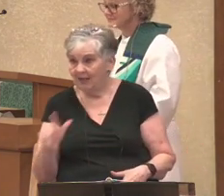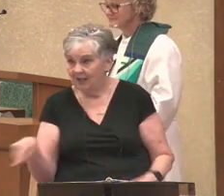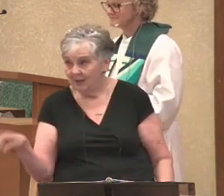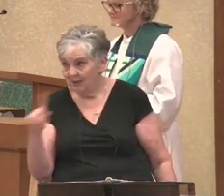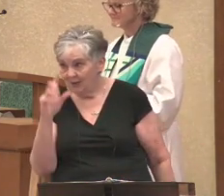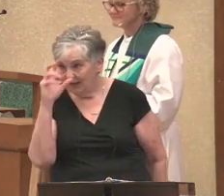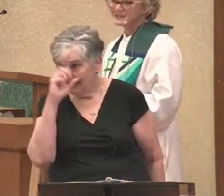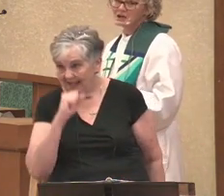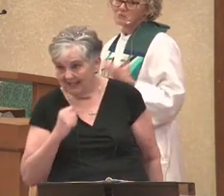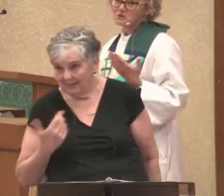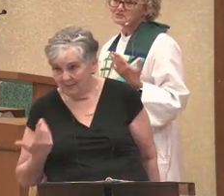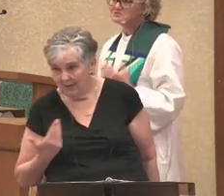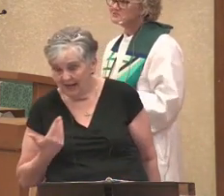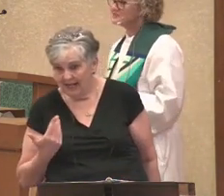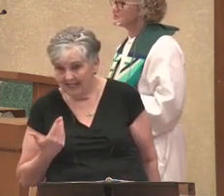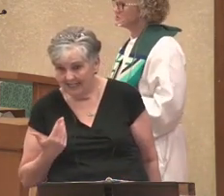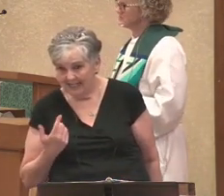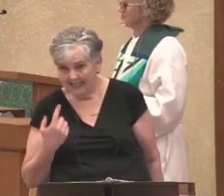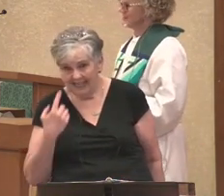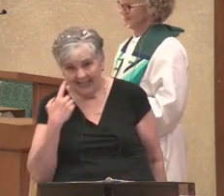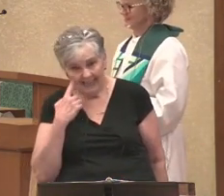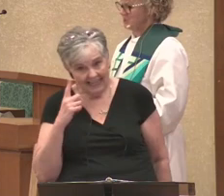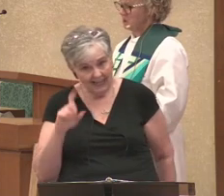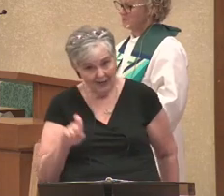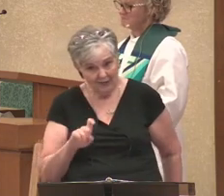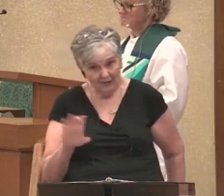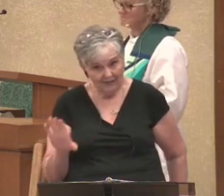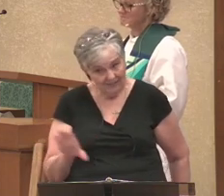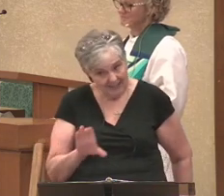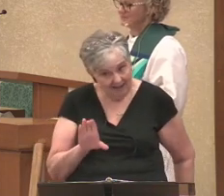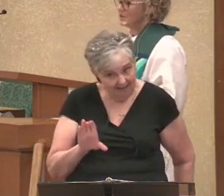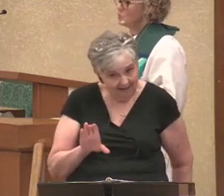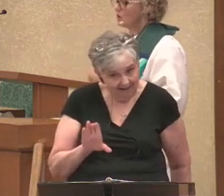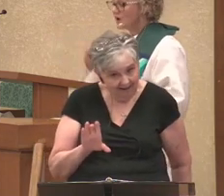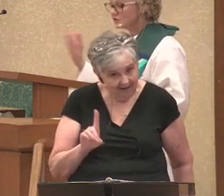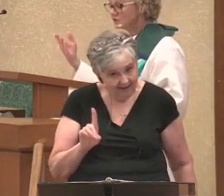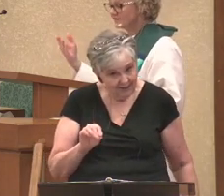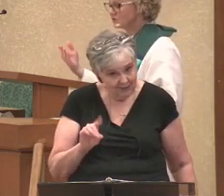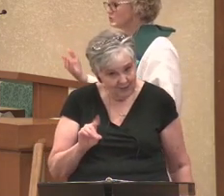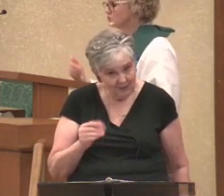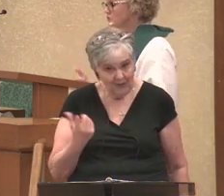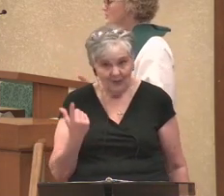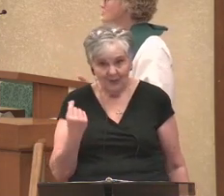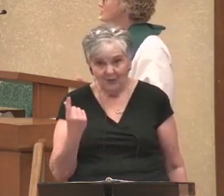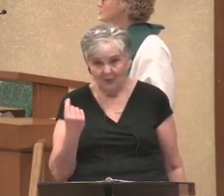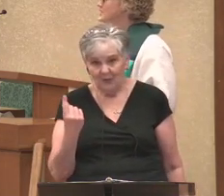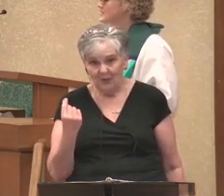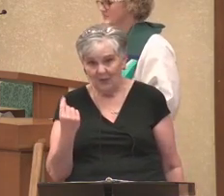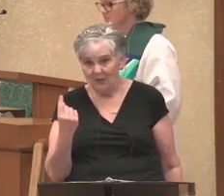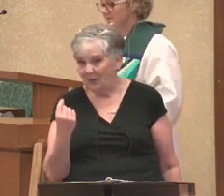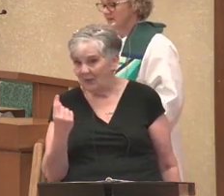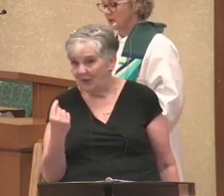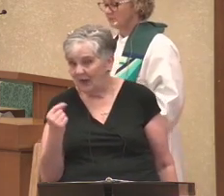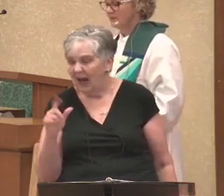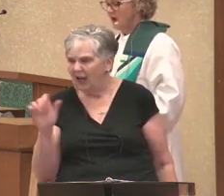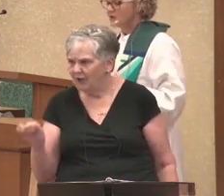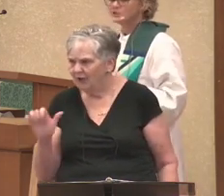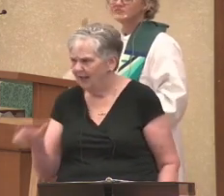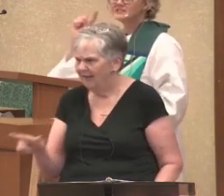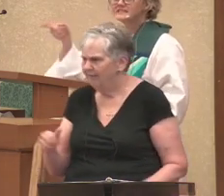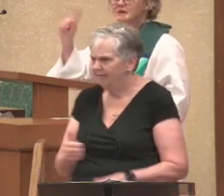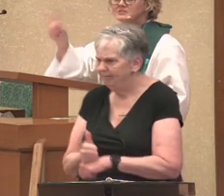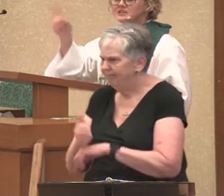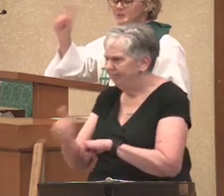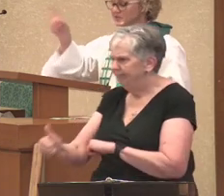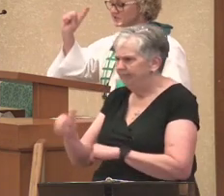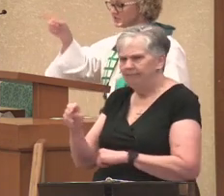guess? What do you think I should have done? Well, I could have accused Martin of taking the money. I could